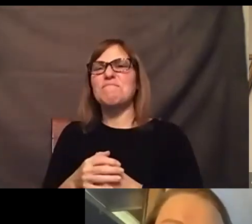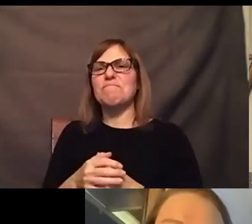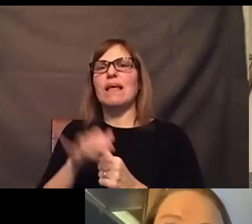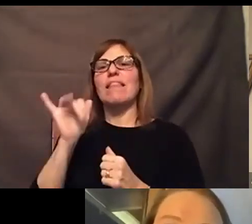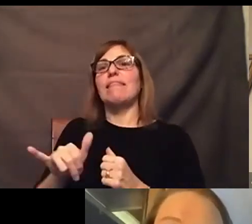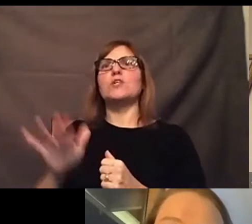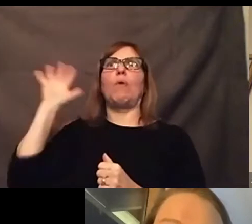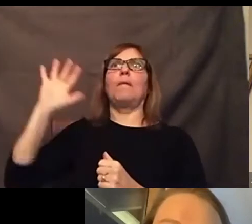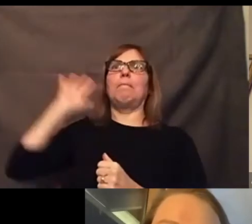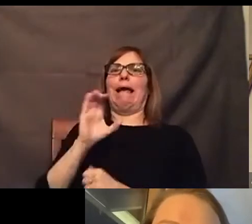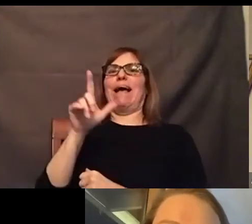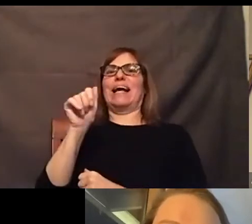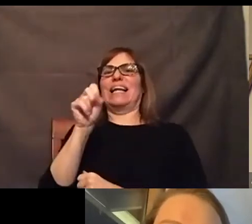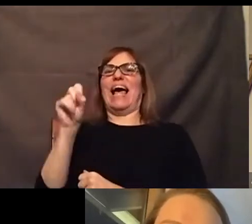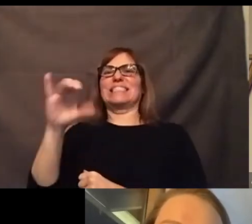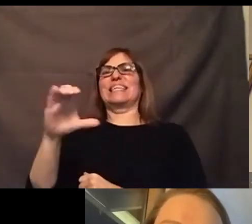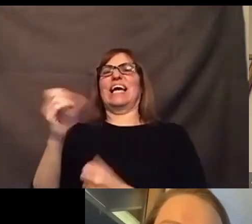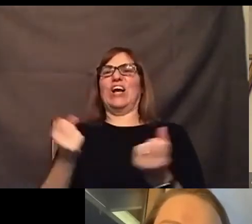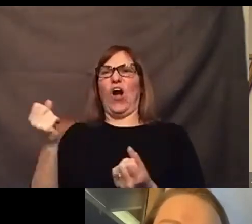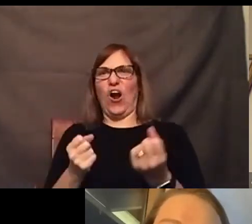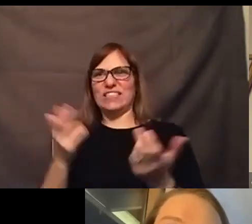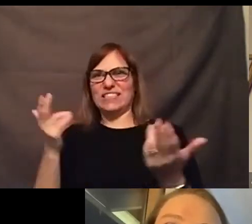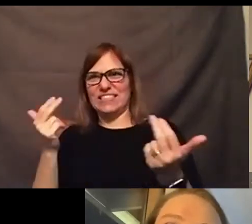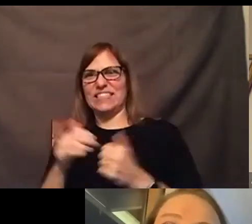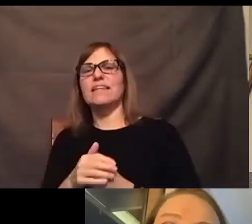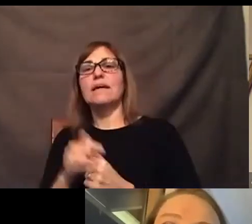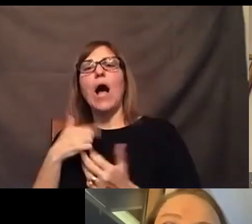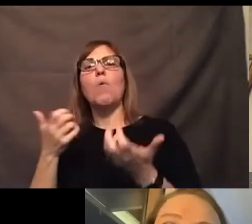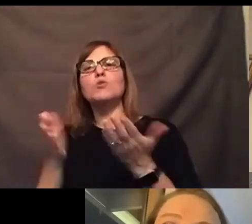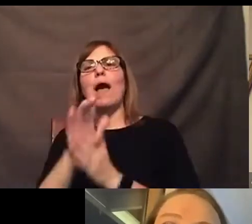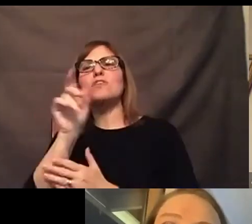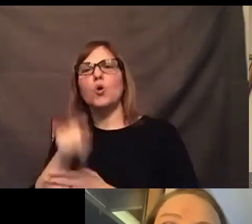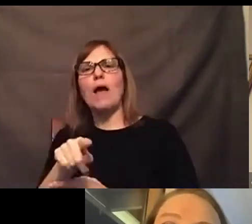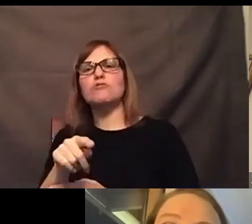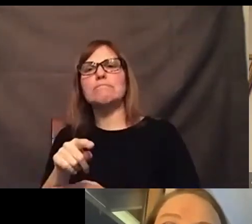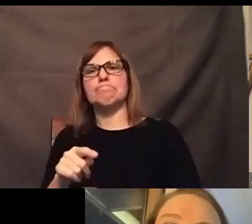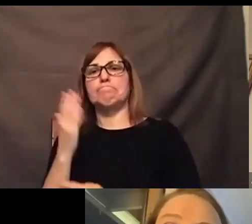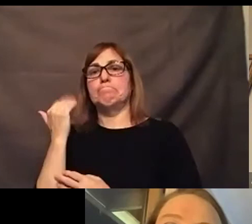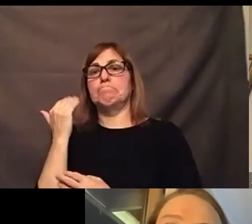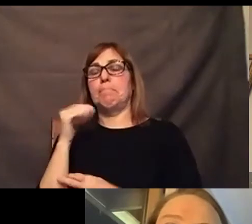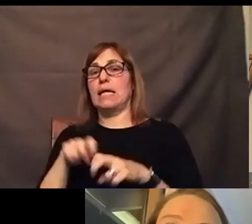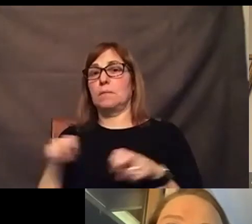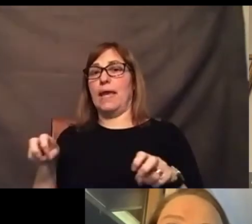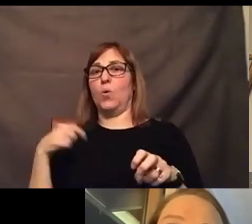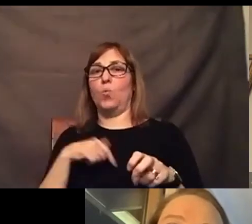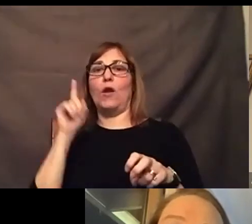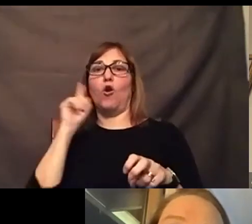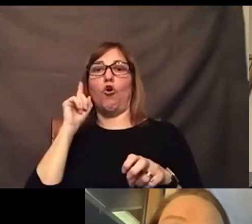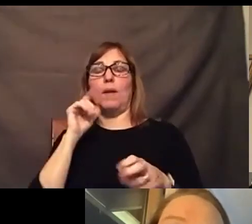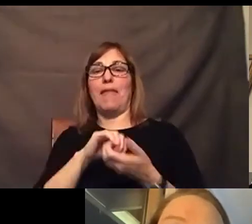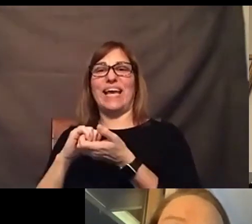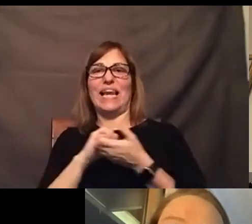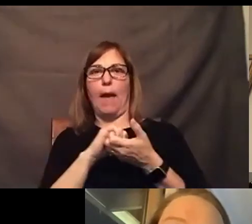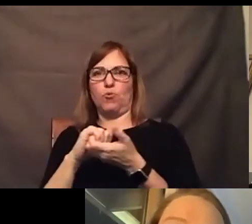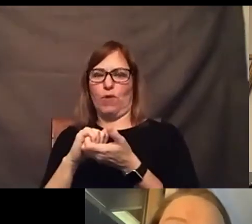cars. Right. Let me ask the question of all of you. In the last panel, we heard about a collaboration between a